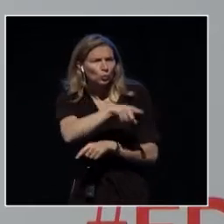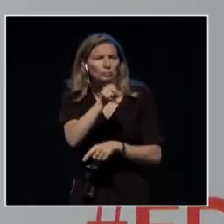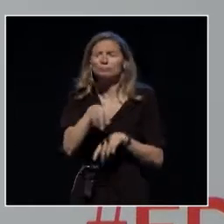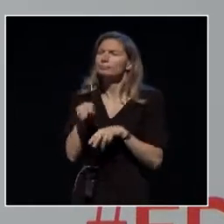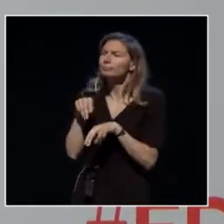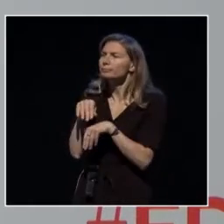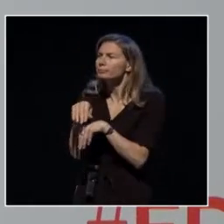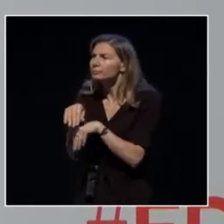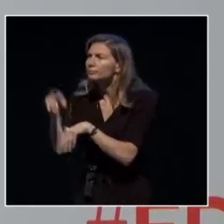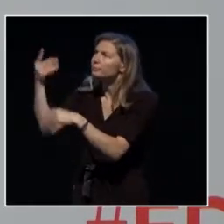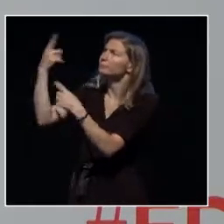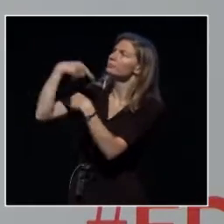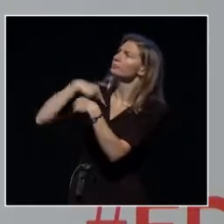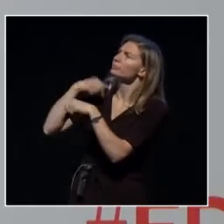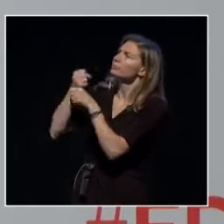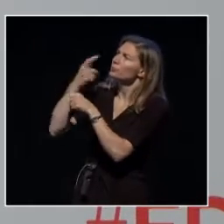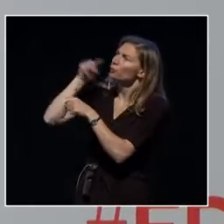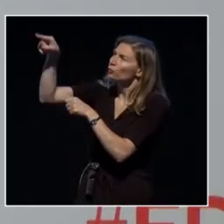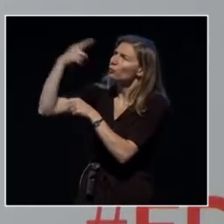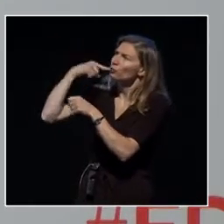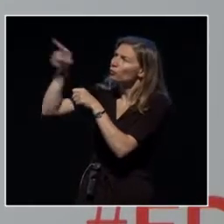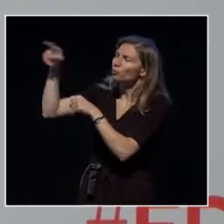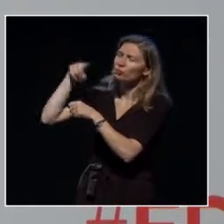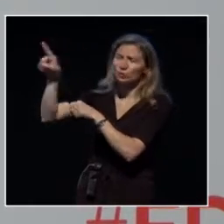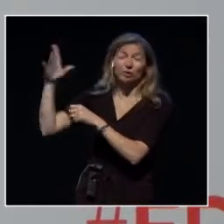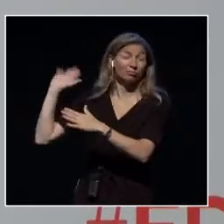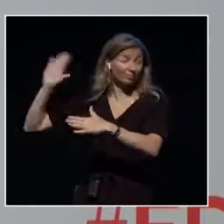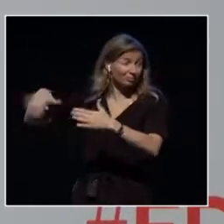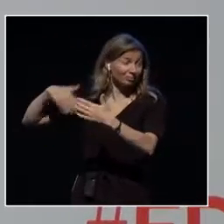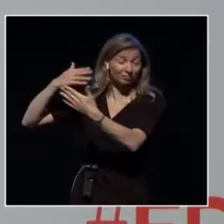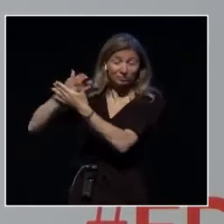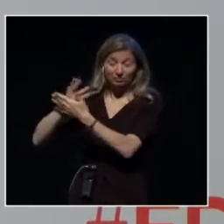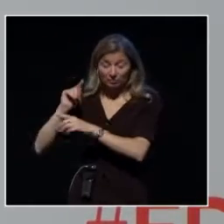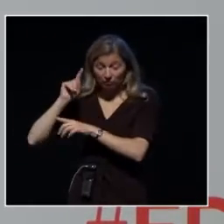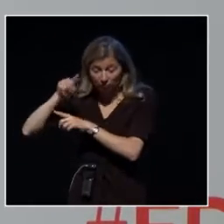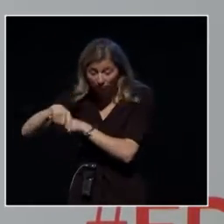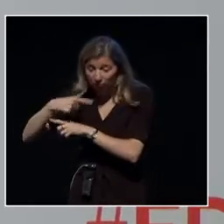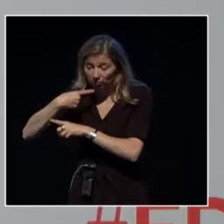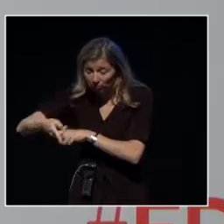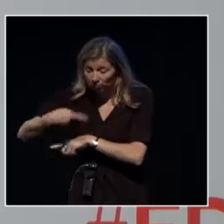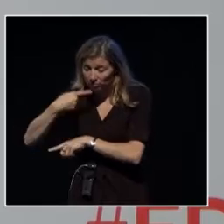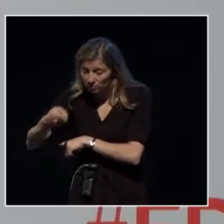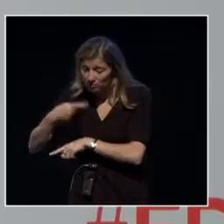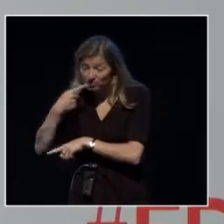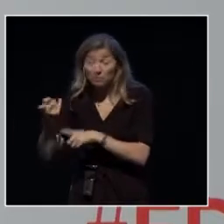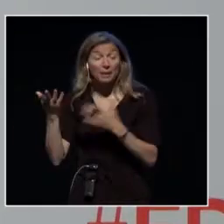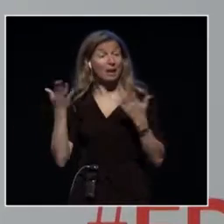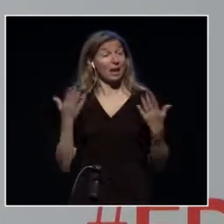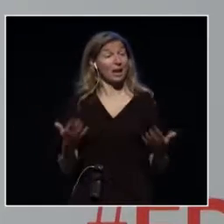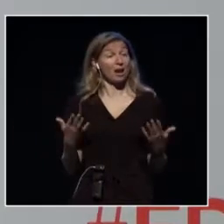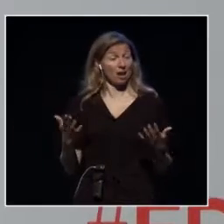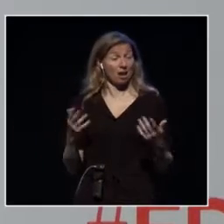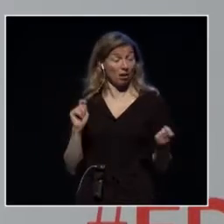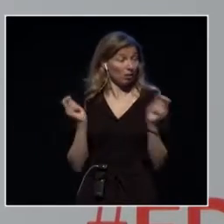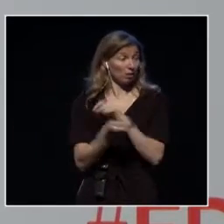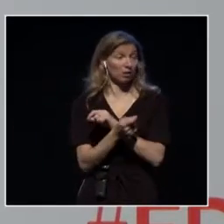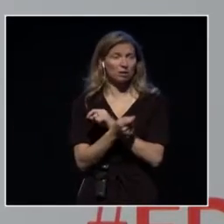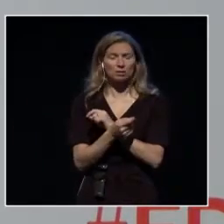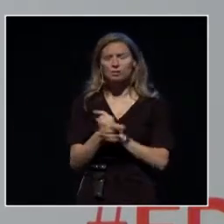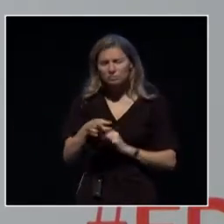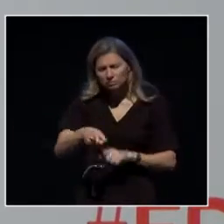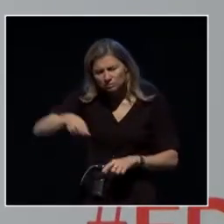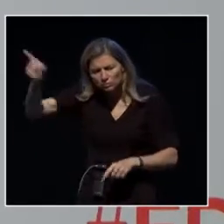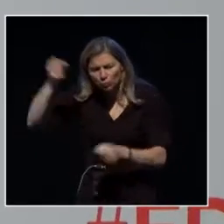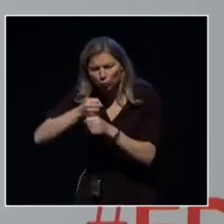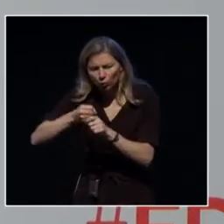beings, we are entrepreneurs, we are creative people, but the system is made for working for somebody else. Somebody else who? Who